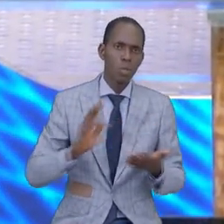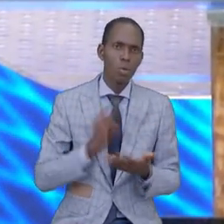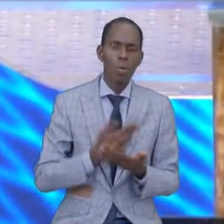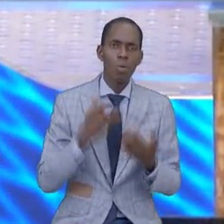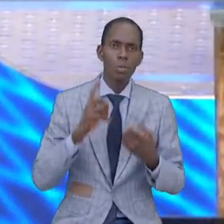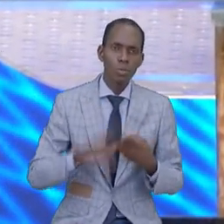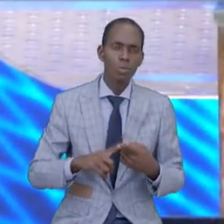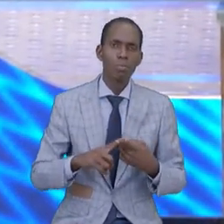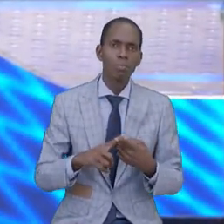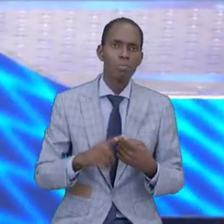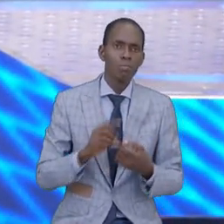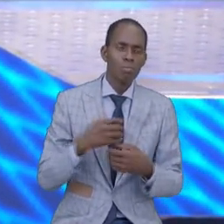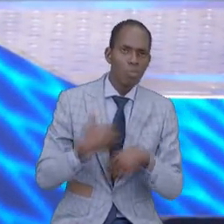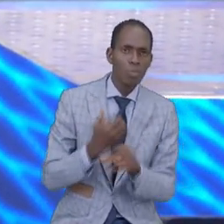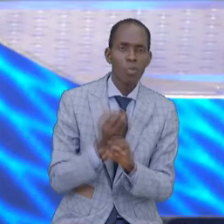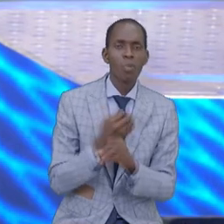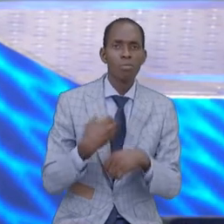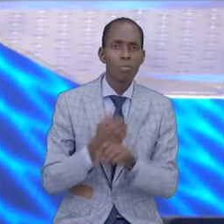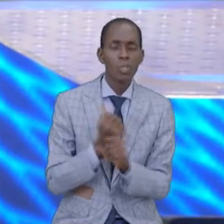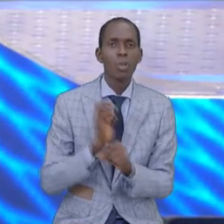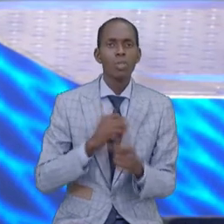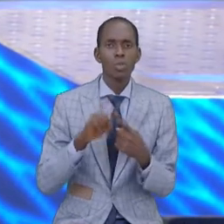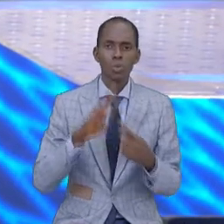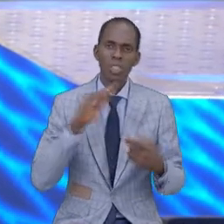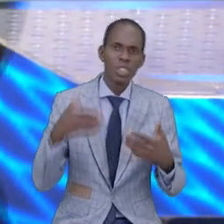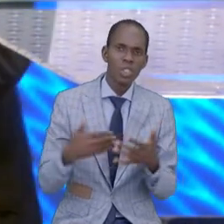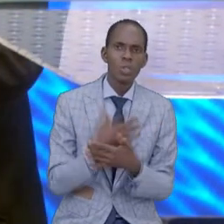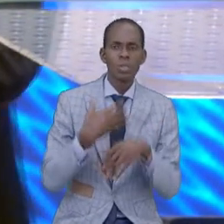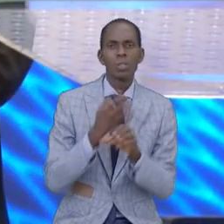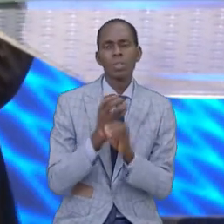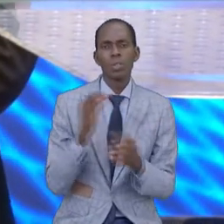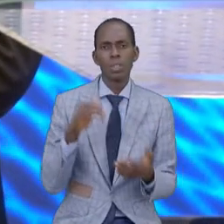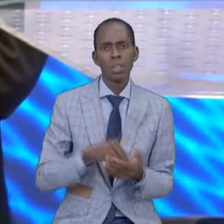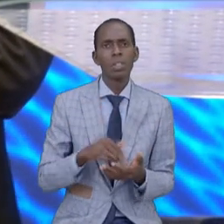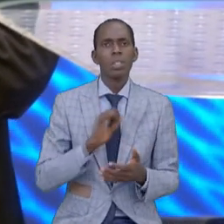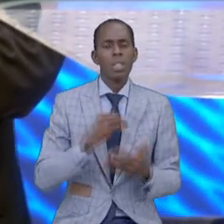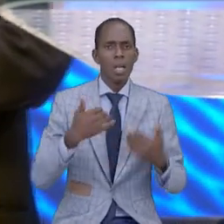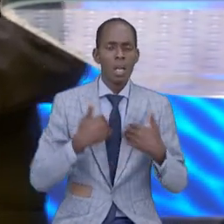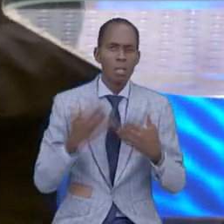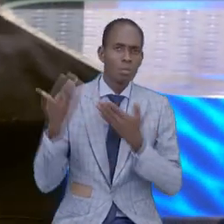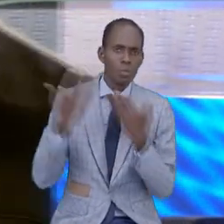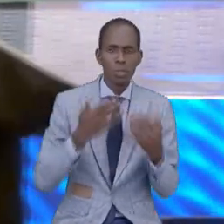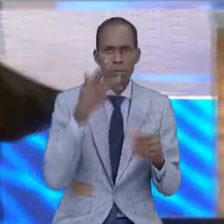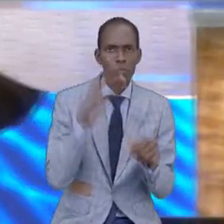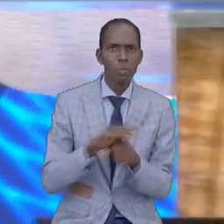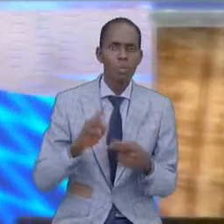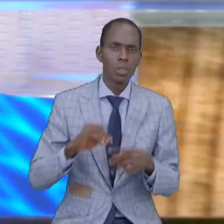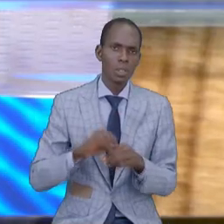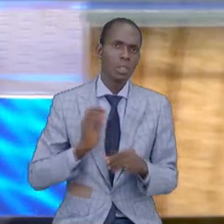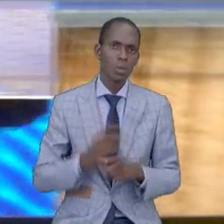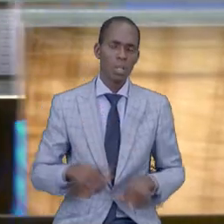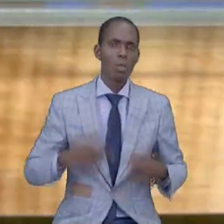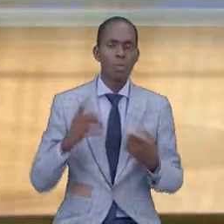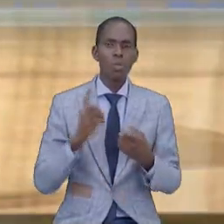form us into newer creatures again. He has fulfilled His promises in our lives. He wants to